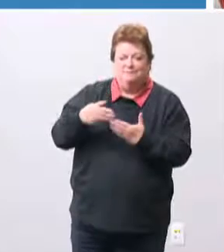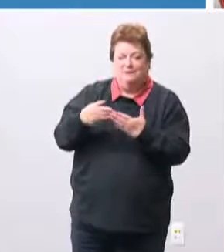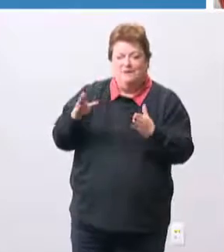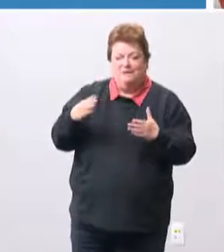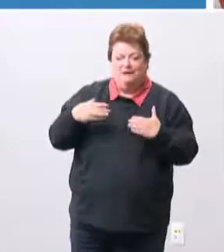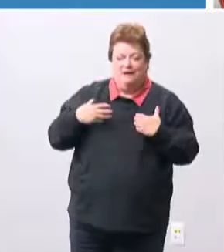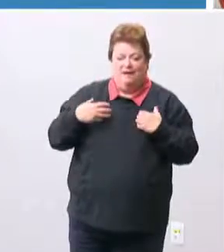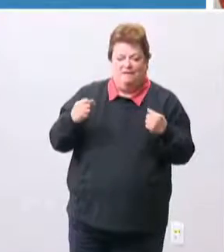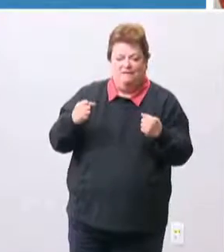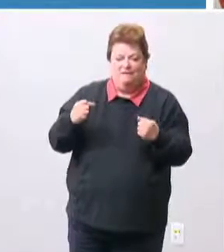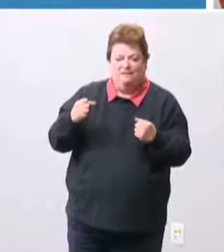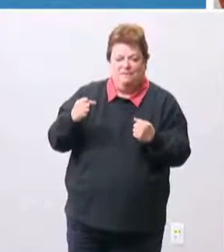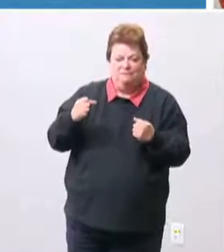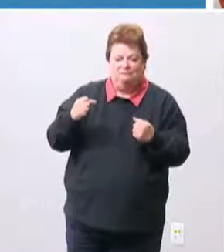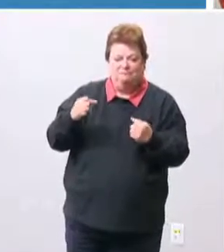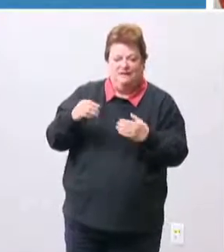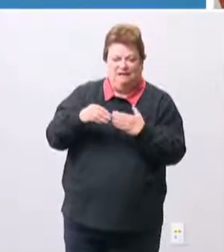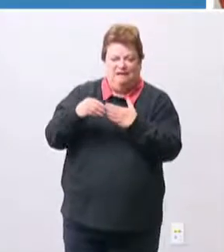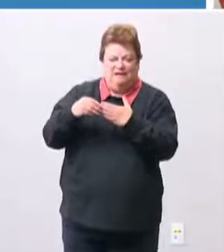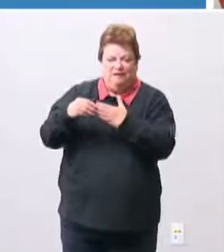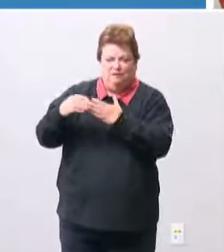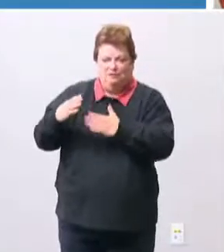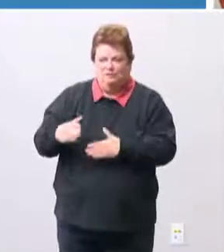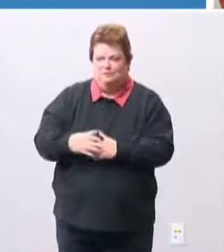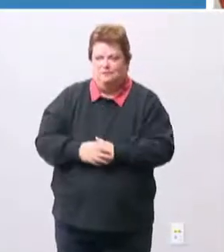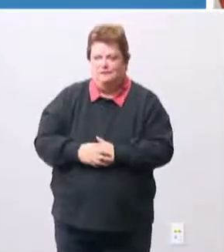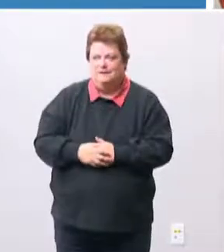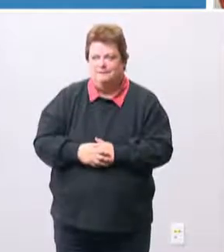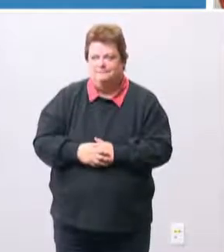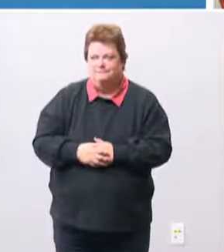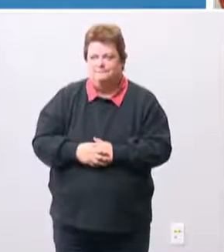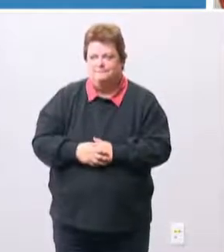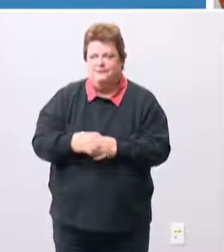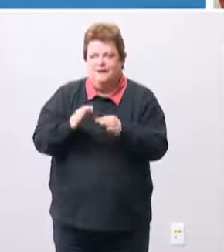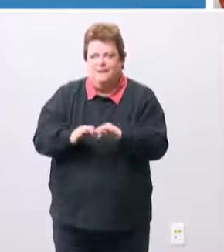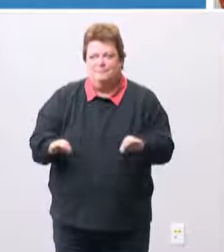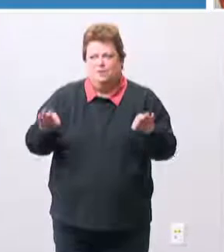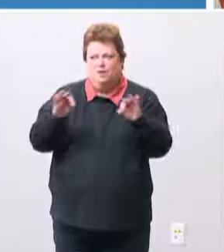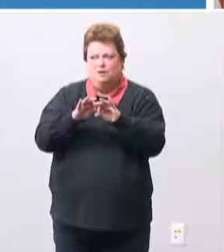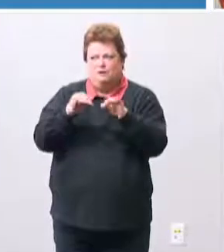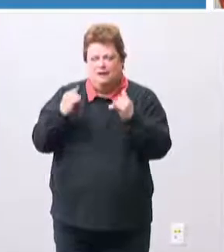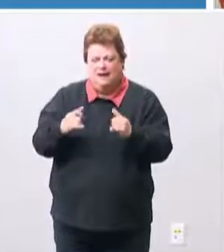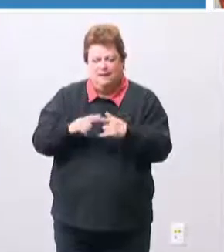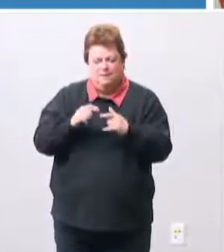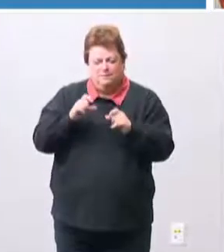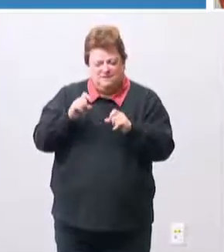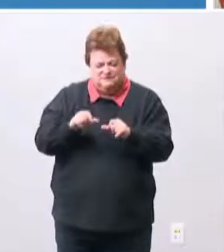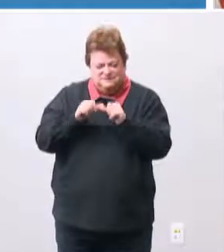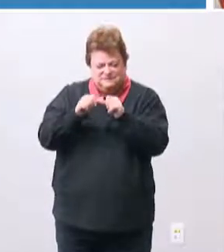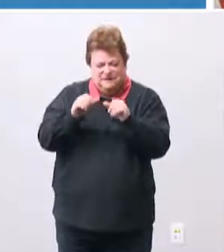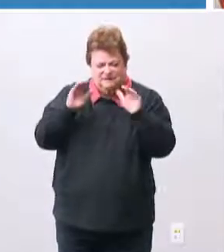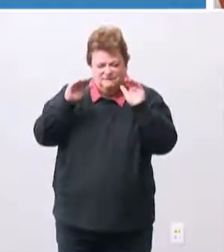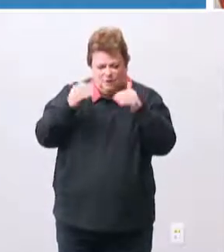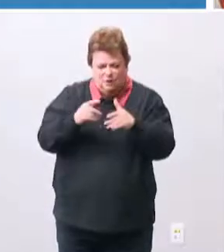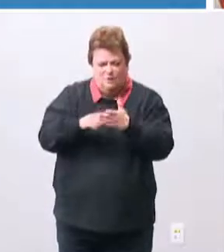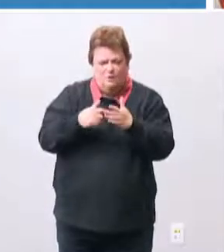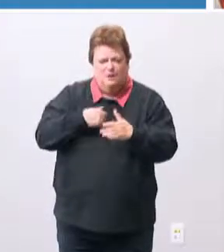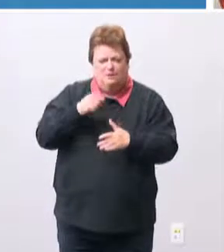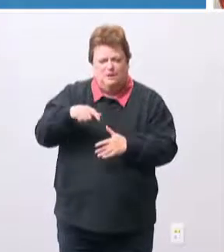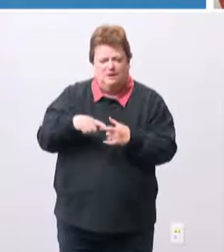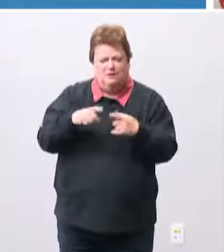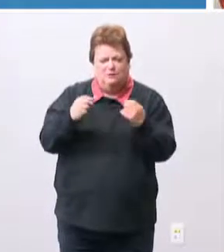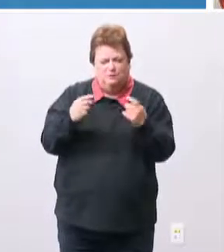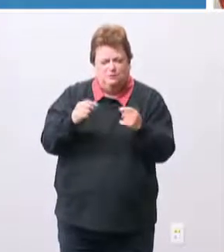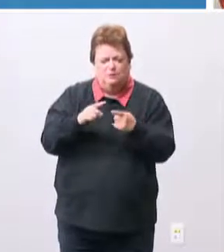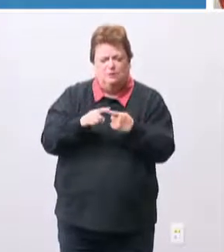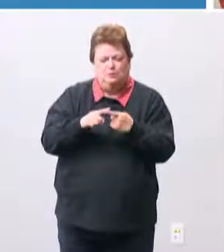remains concerning, and we don't want to lose the gains we've made. It's important to stay focused on what we need to do to decrease the risk